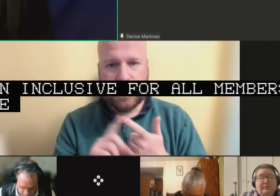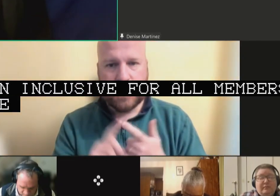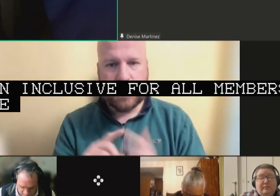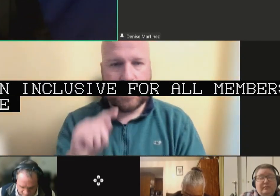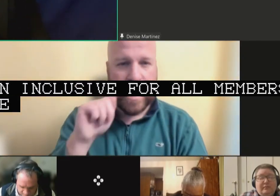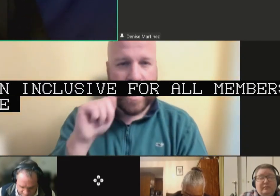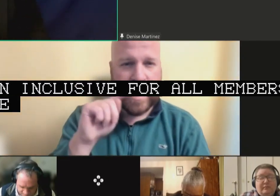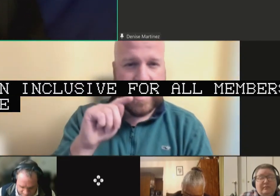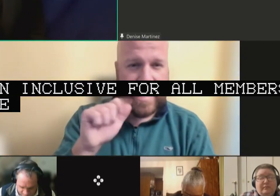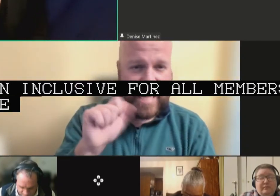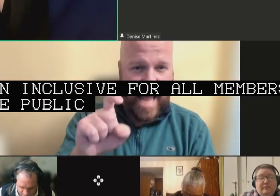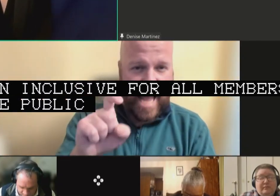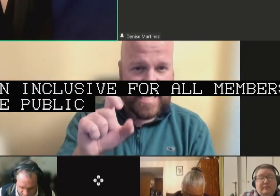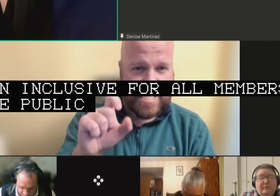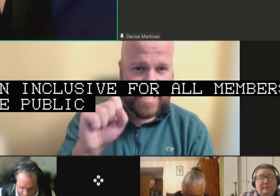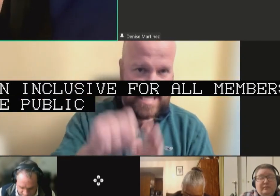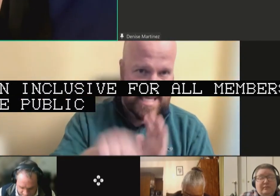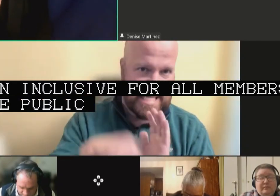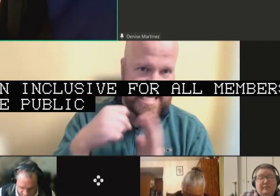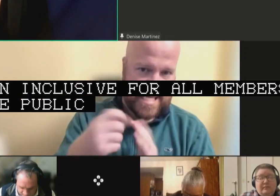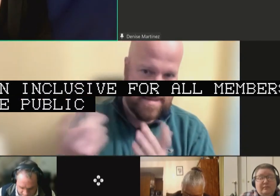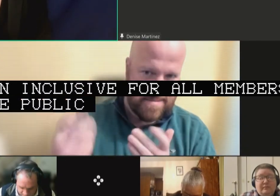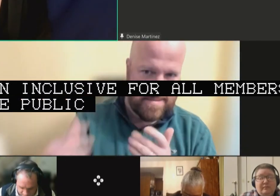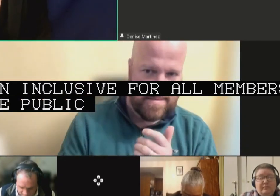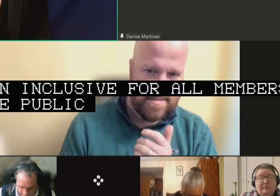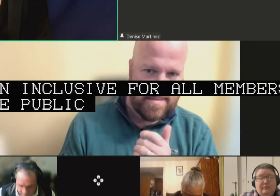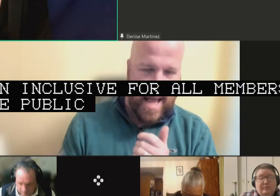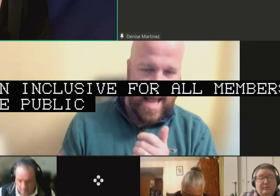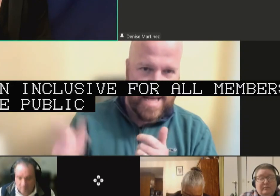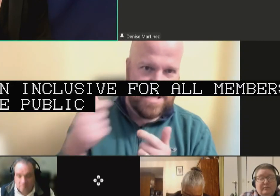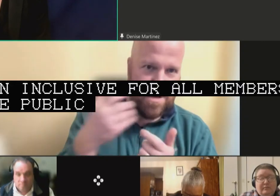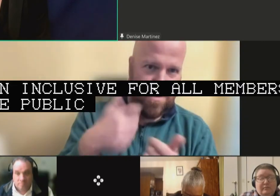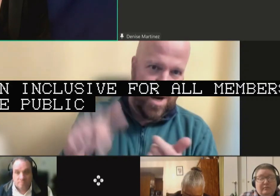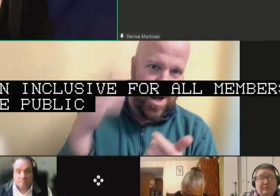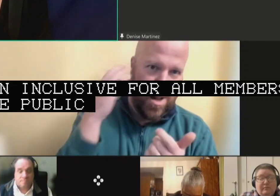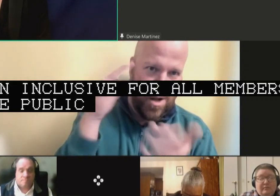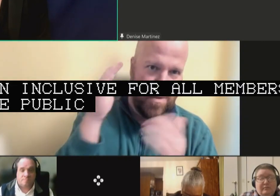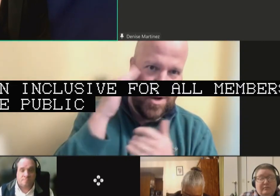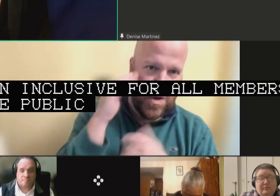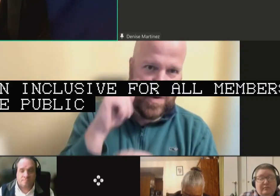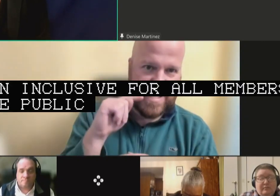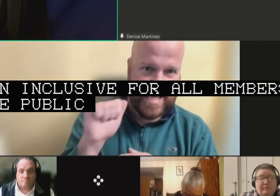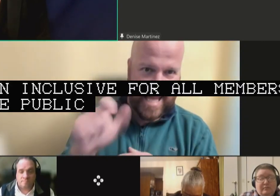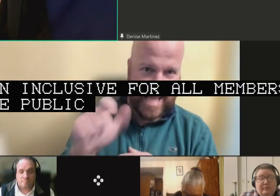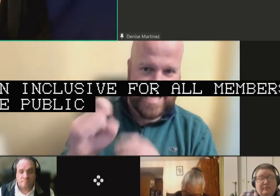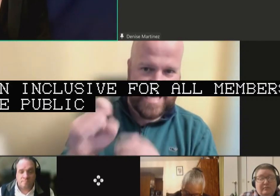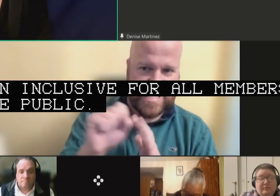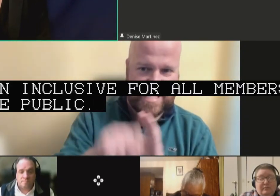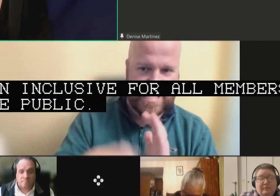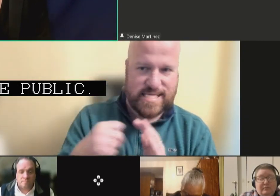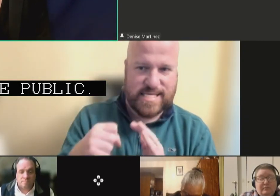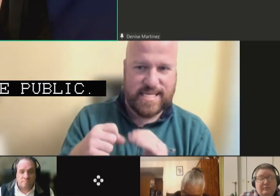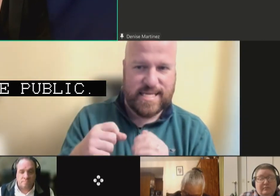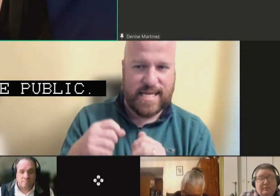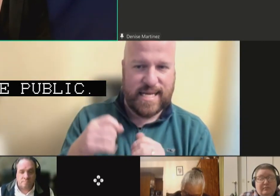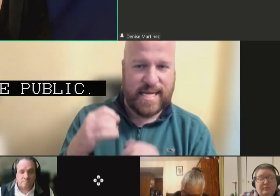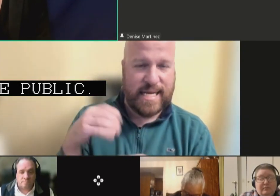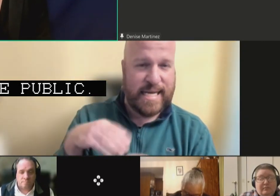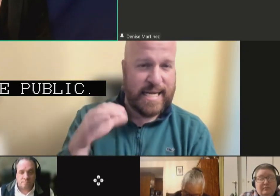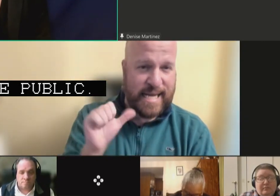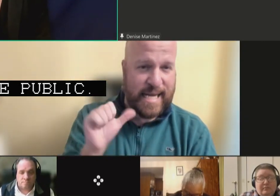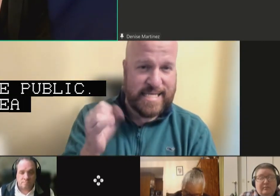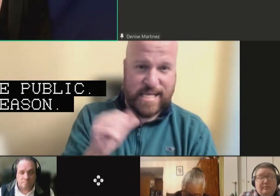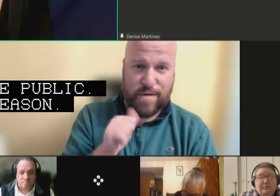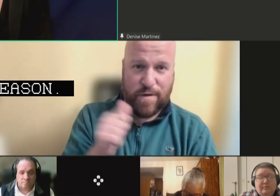Okay, so my next item is about tax season. So, as you know, it's already tax